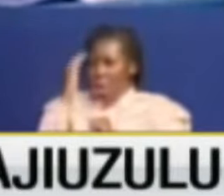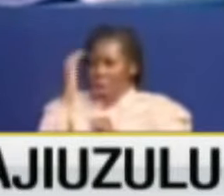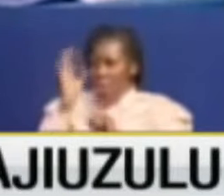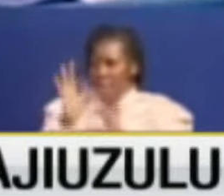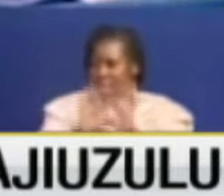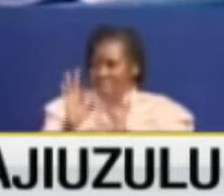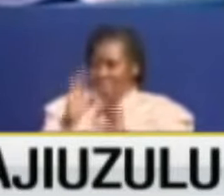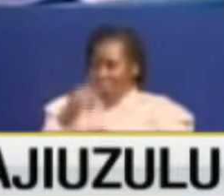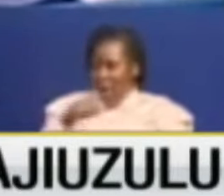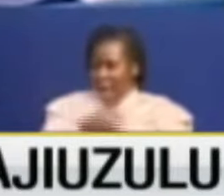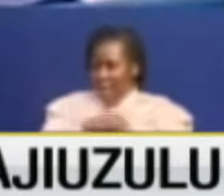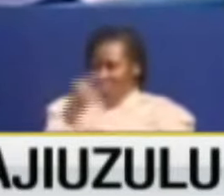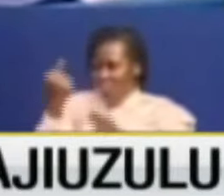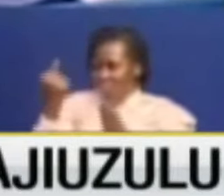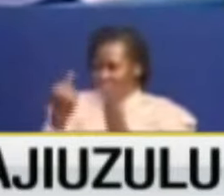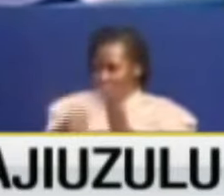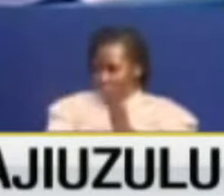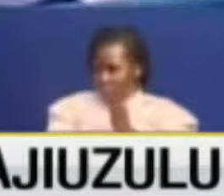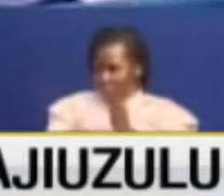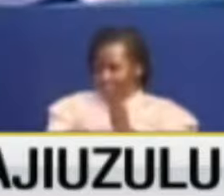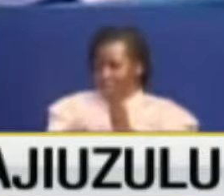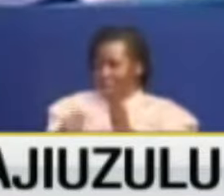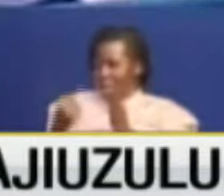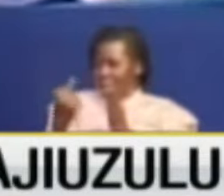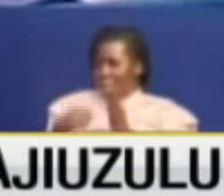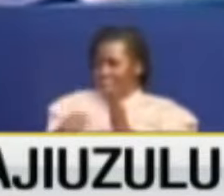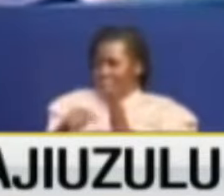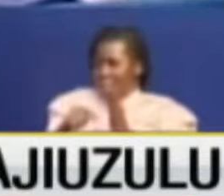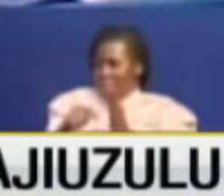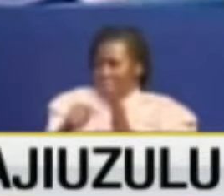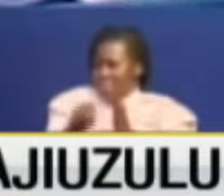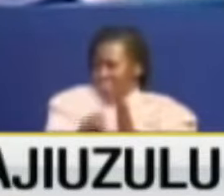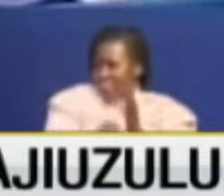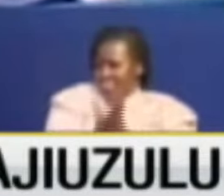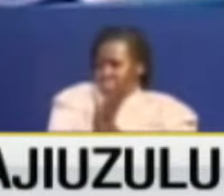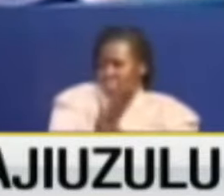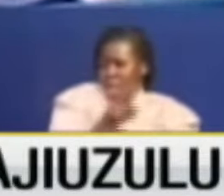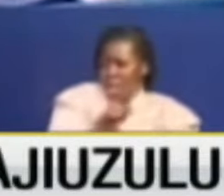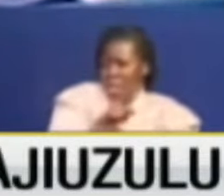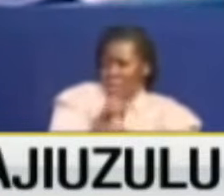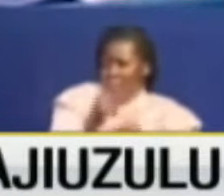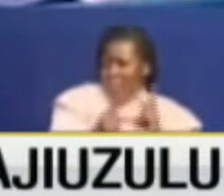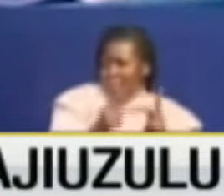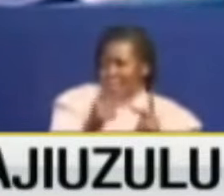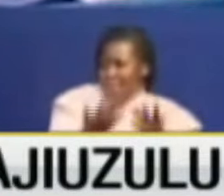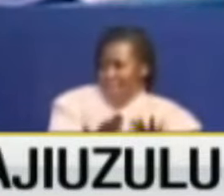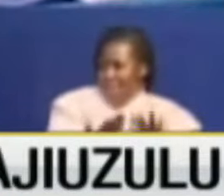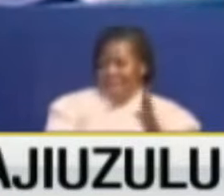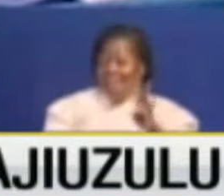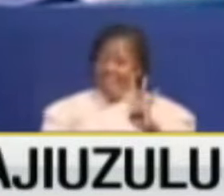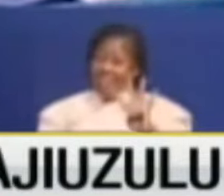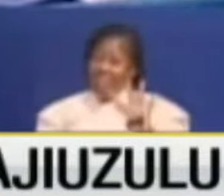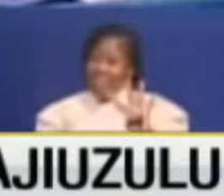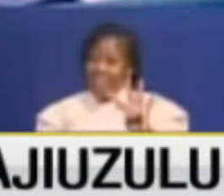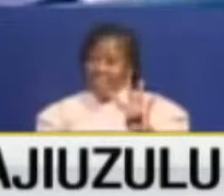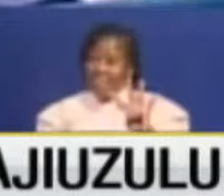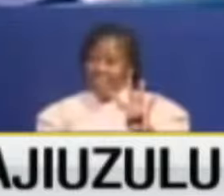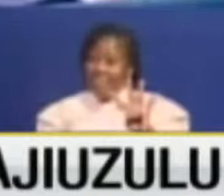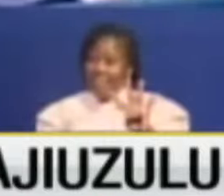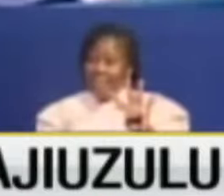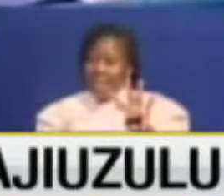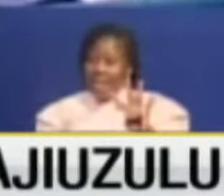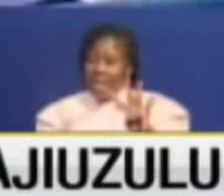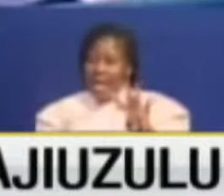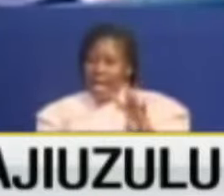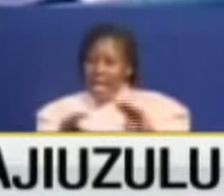explain to us what were the undertones and the intricacies in those proceedings. And number four, he will give